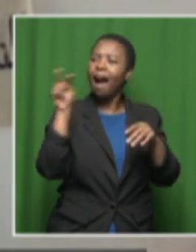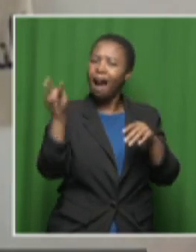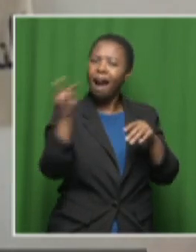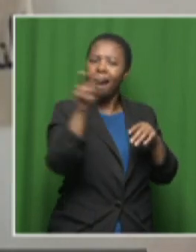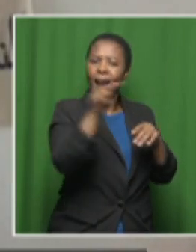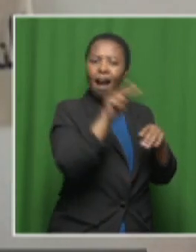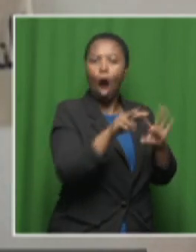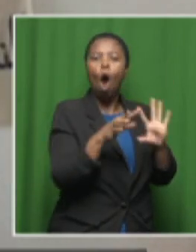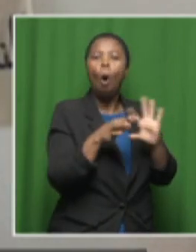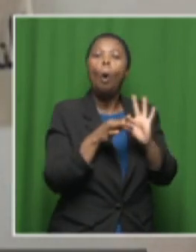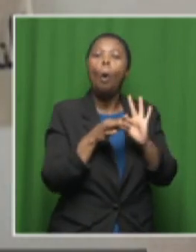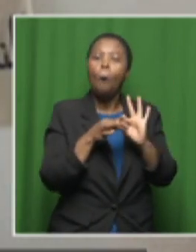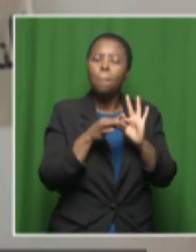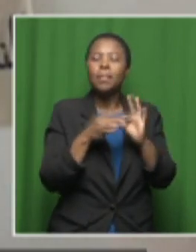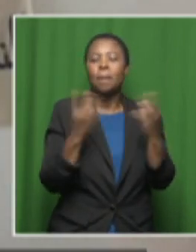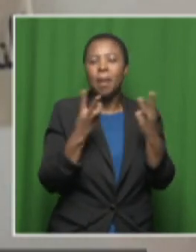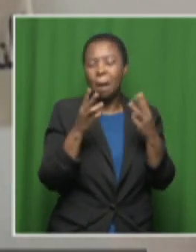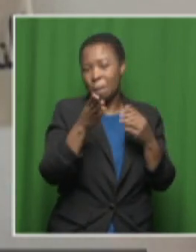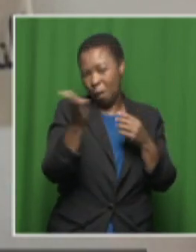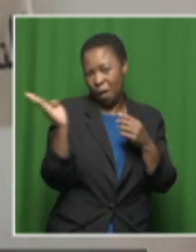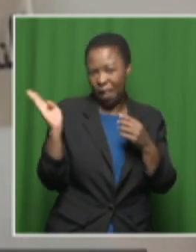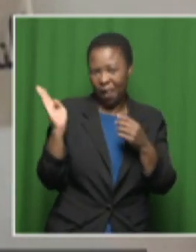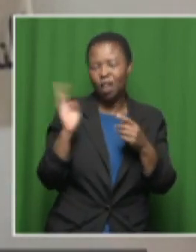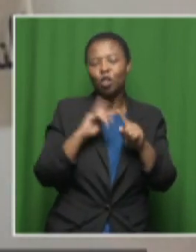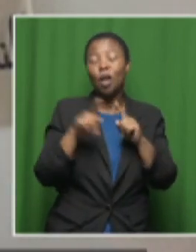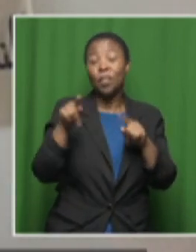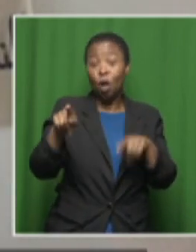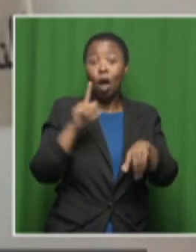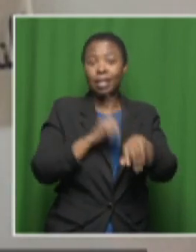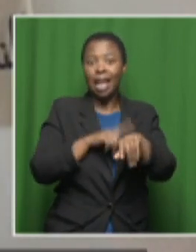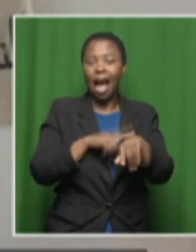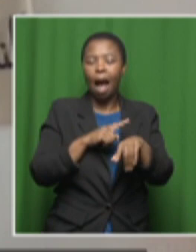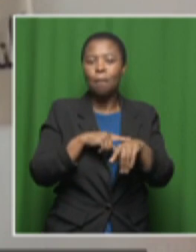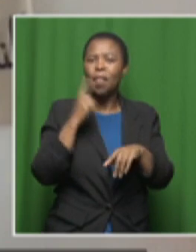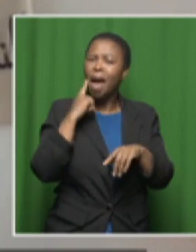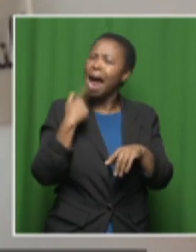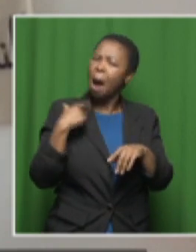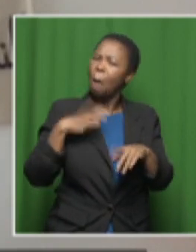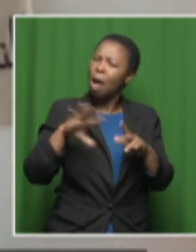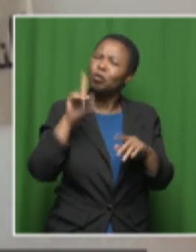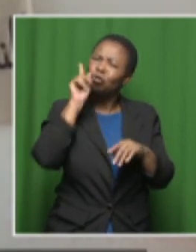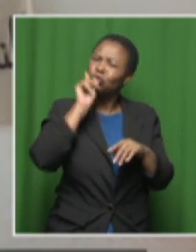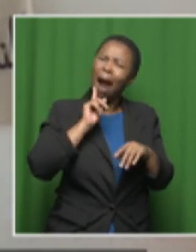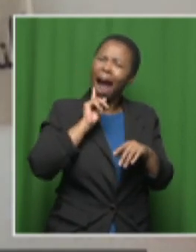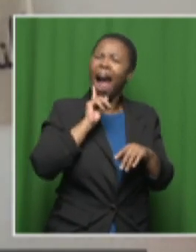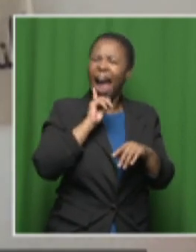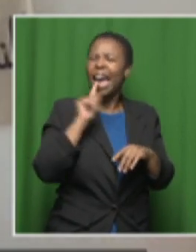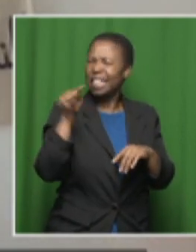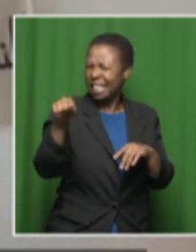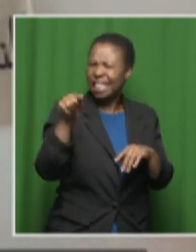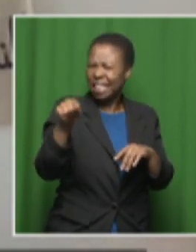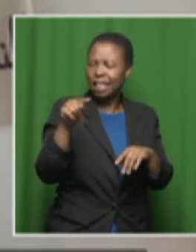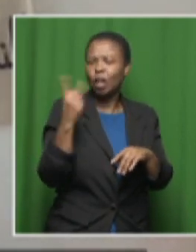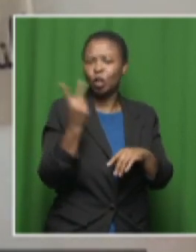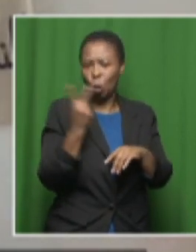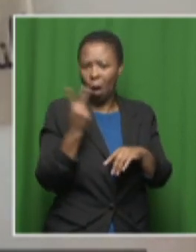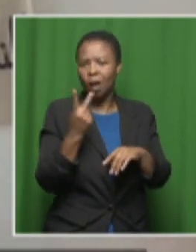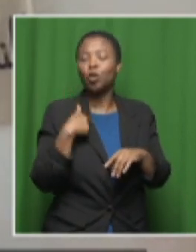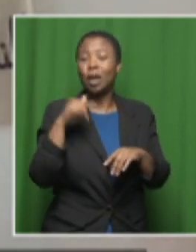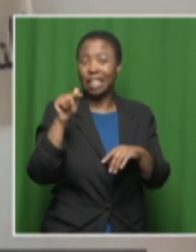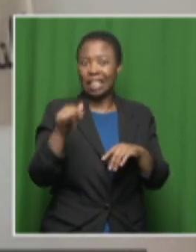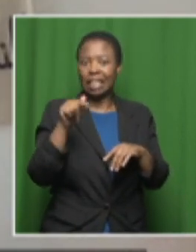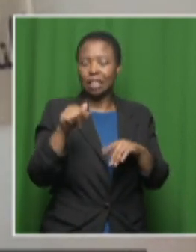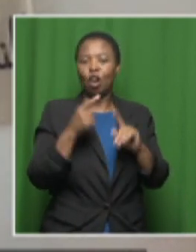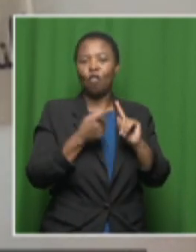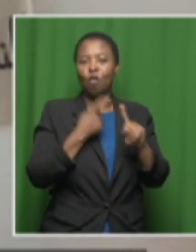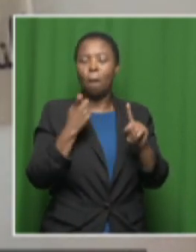me. And it's in those moments that I thought, oh, I'd like to try that as well. And so it was that